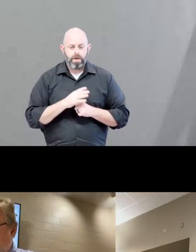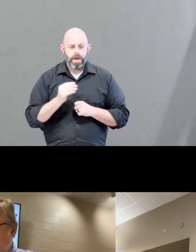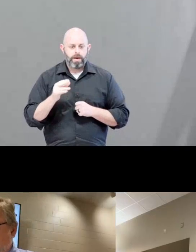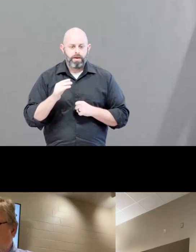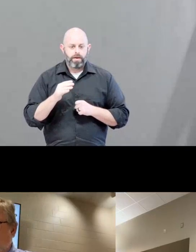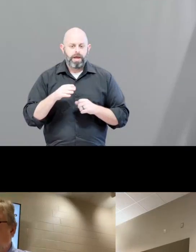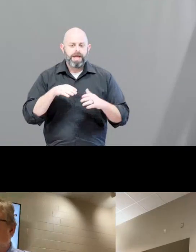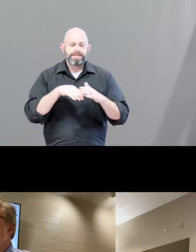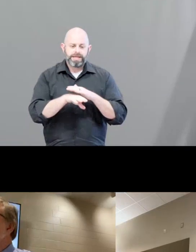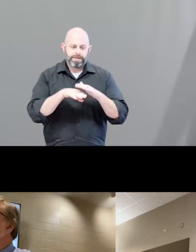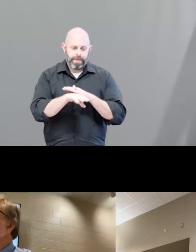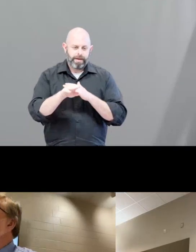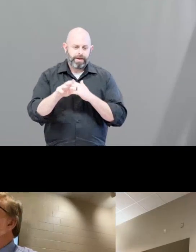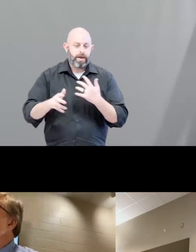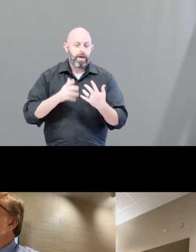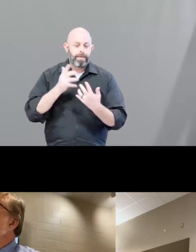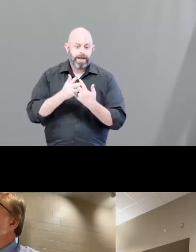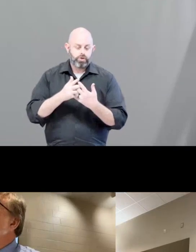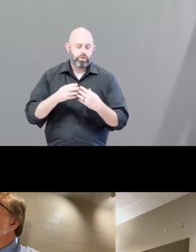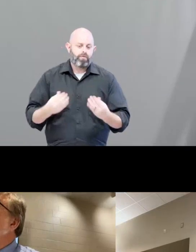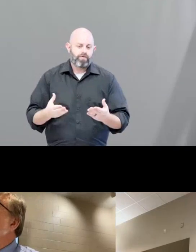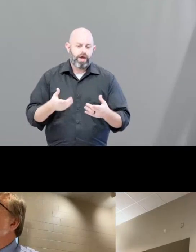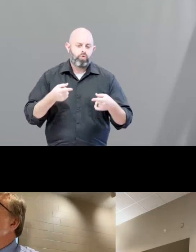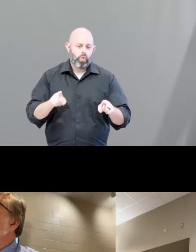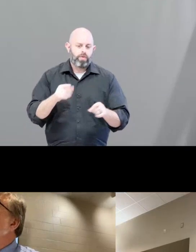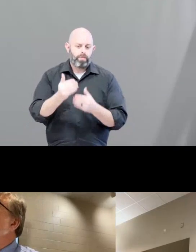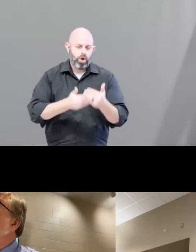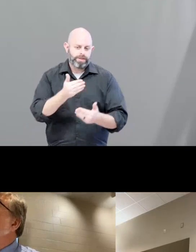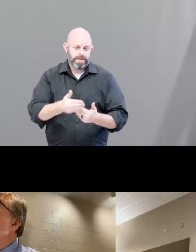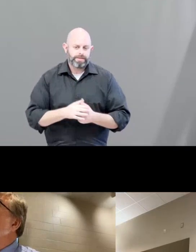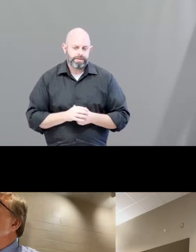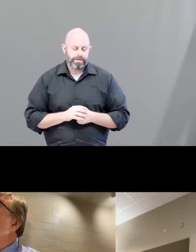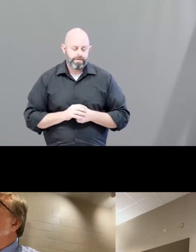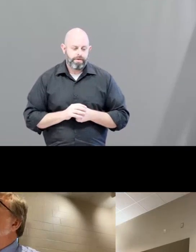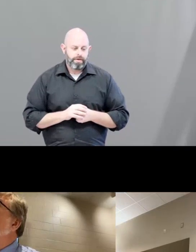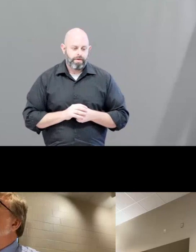And accessibility accommodations provided throughout the process.